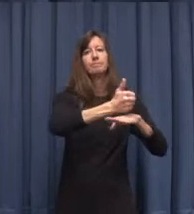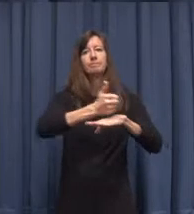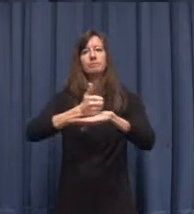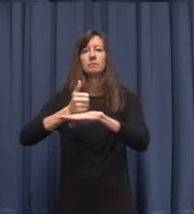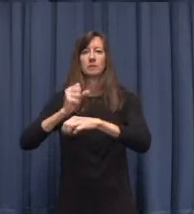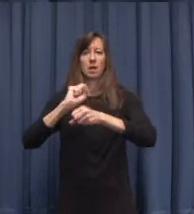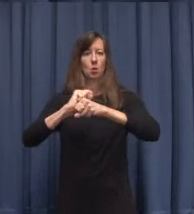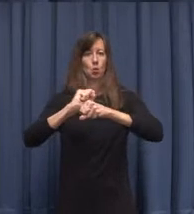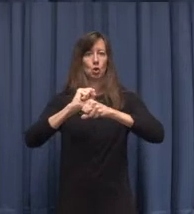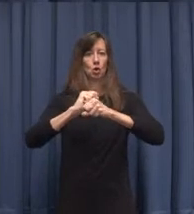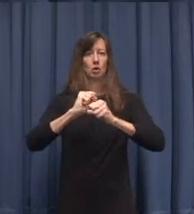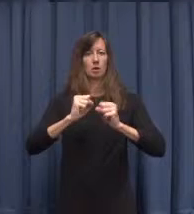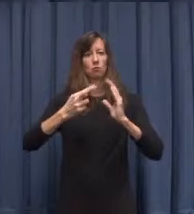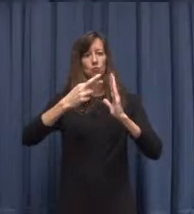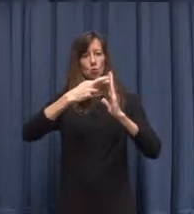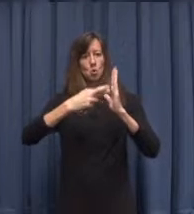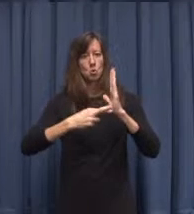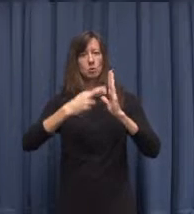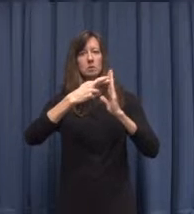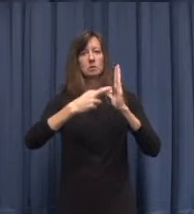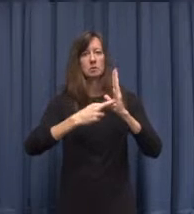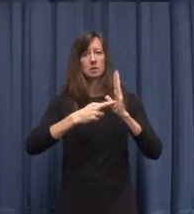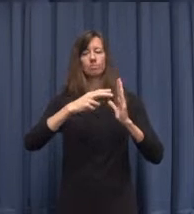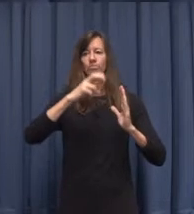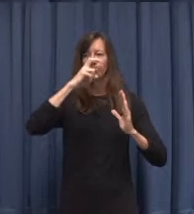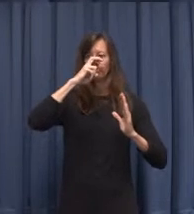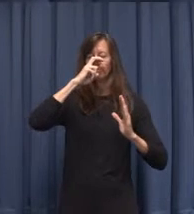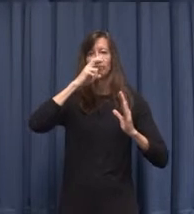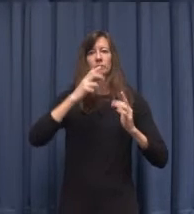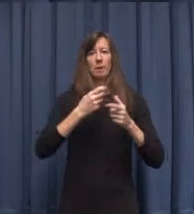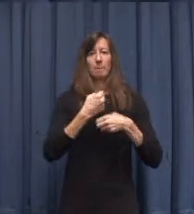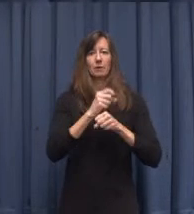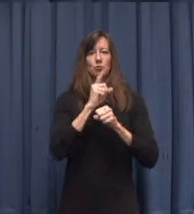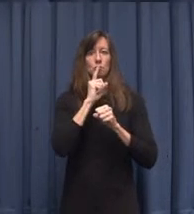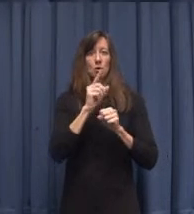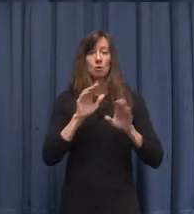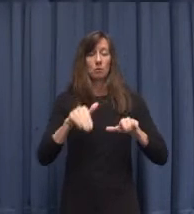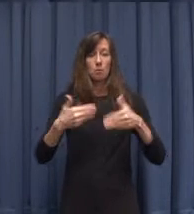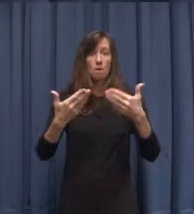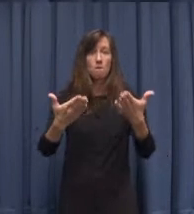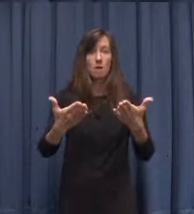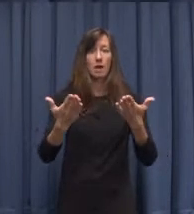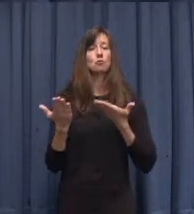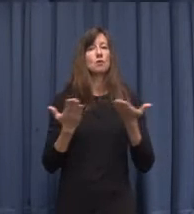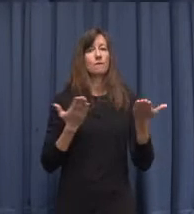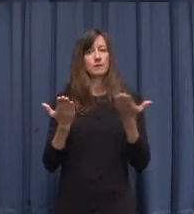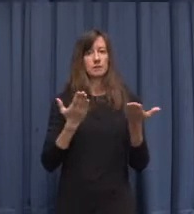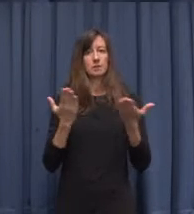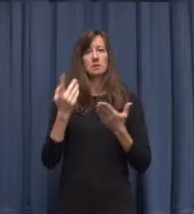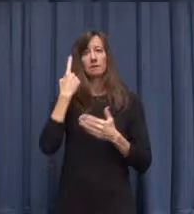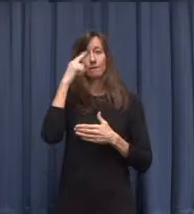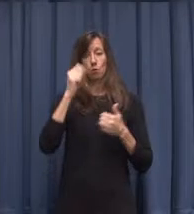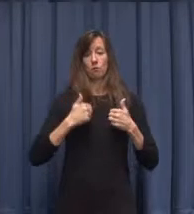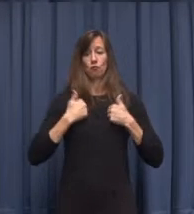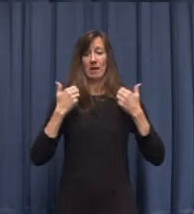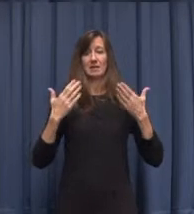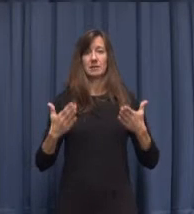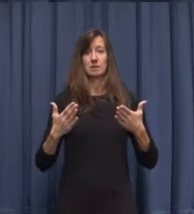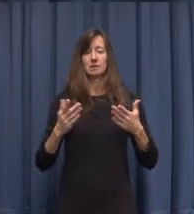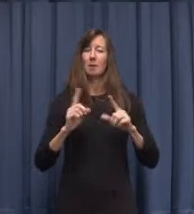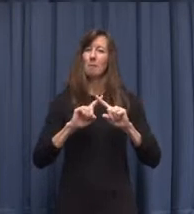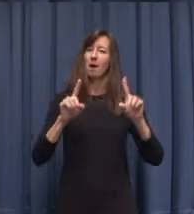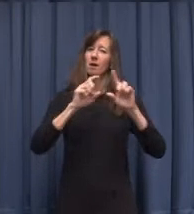to deliver critical county services to our residents, but make sure that we do it safely for you all, as well as